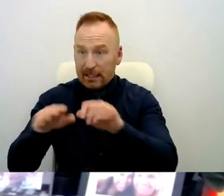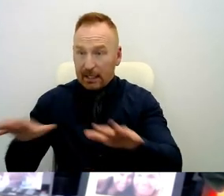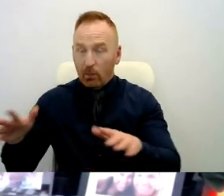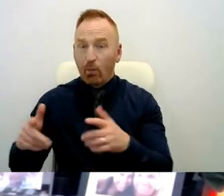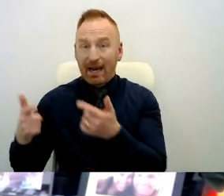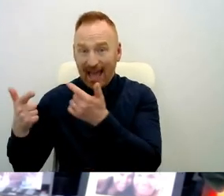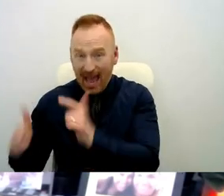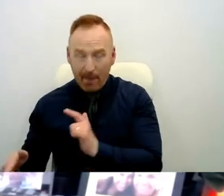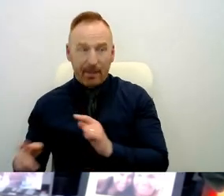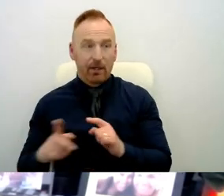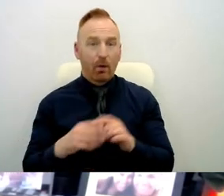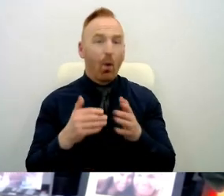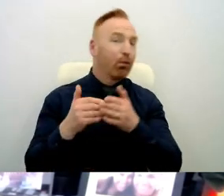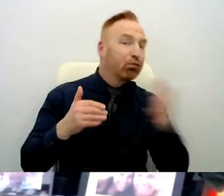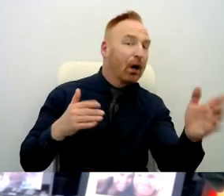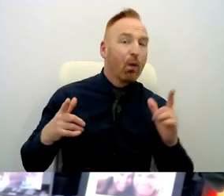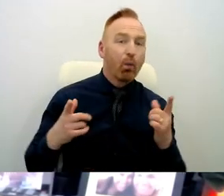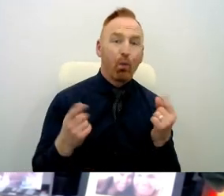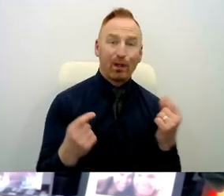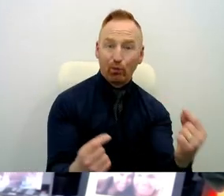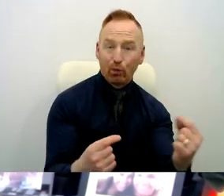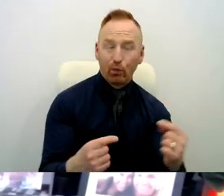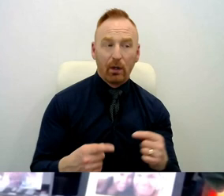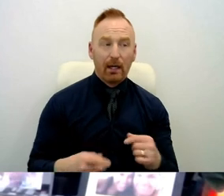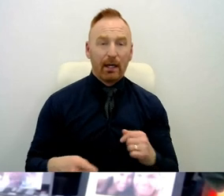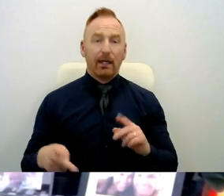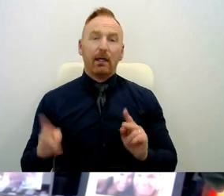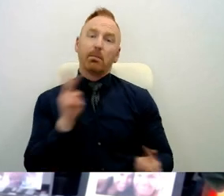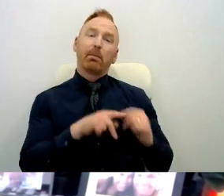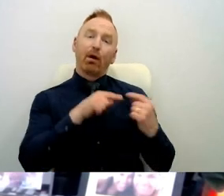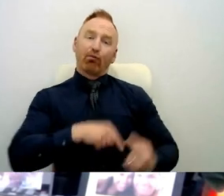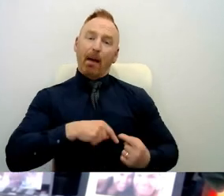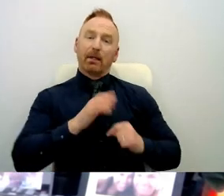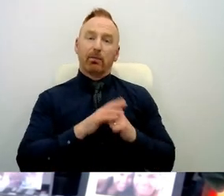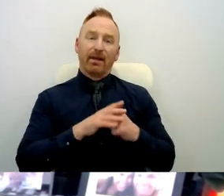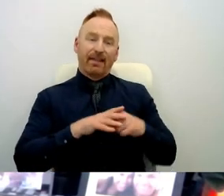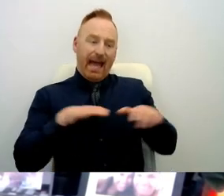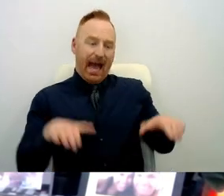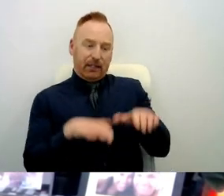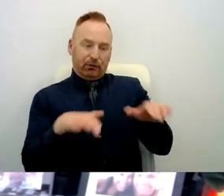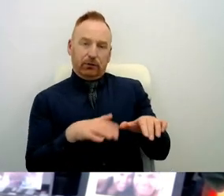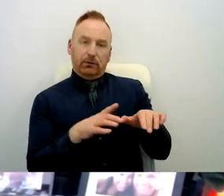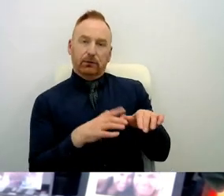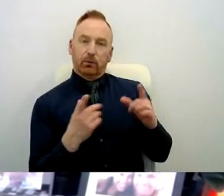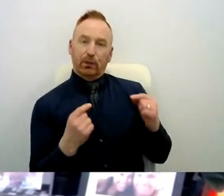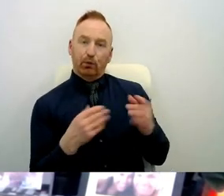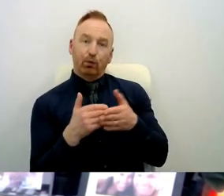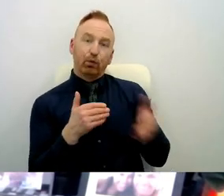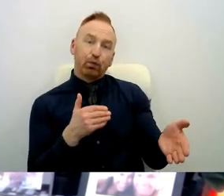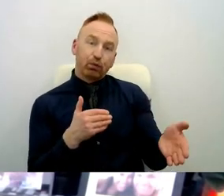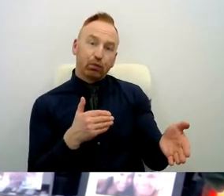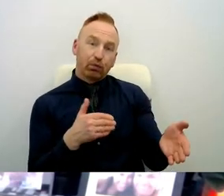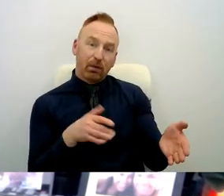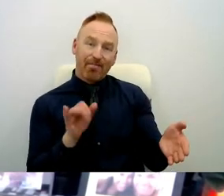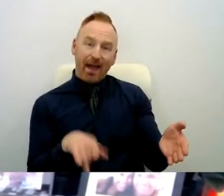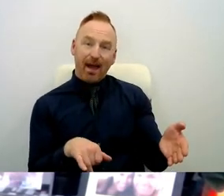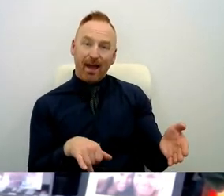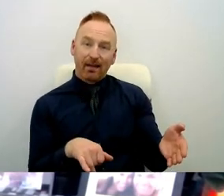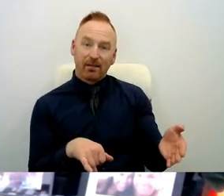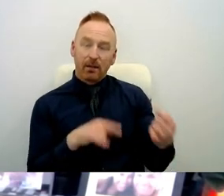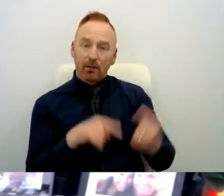can do now? I guess everyone's grappling with the action that's needed, and you know, that's the